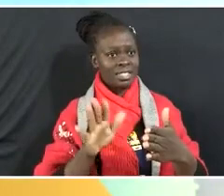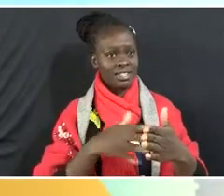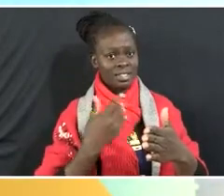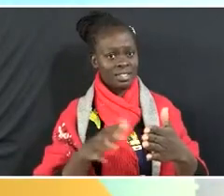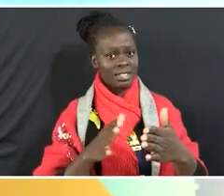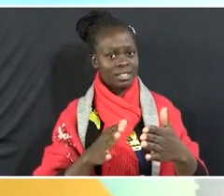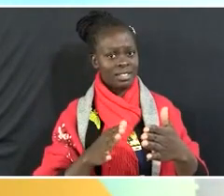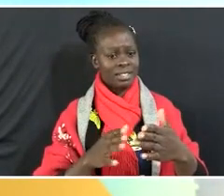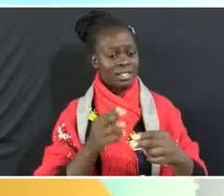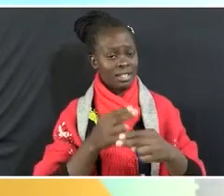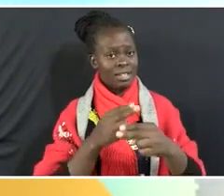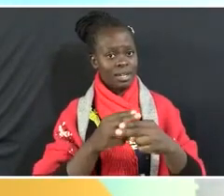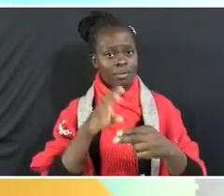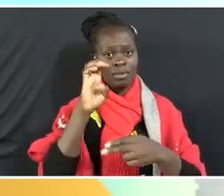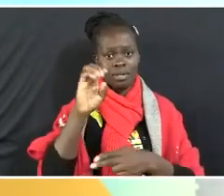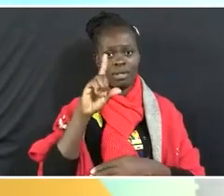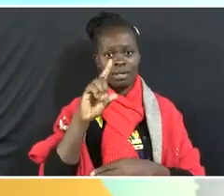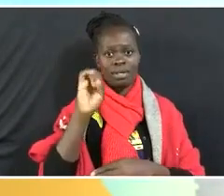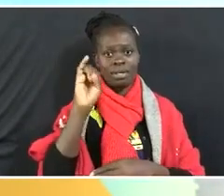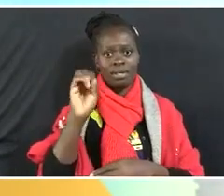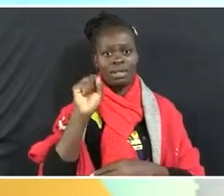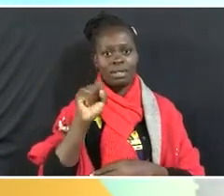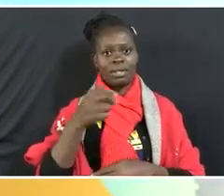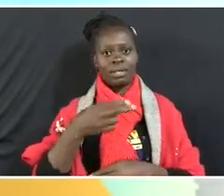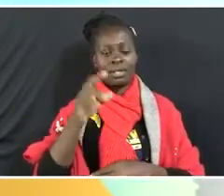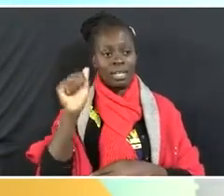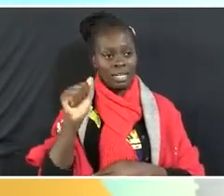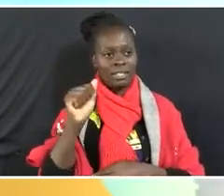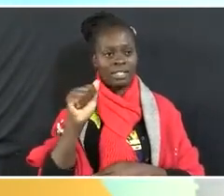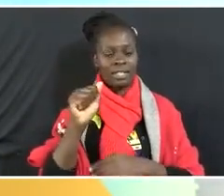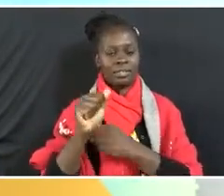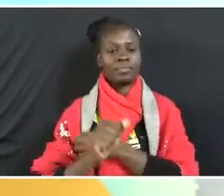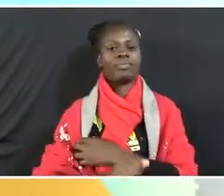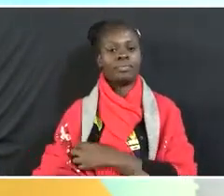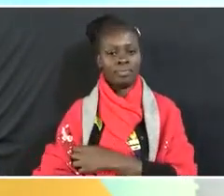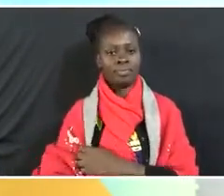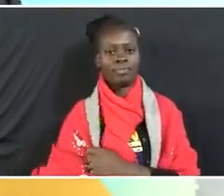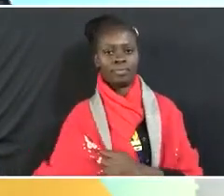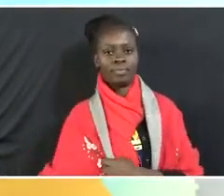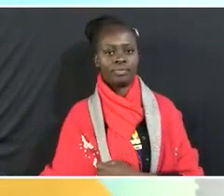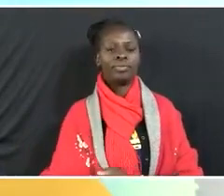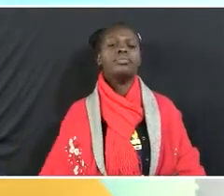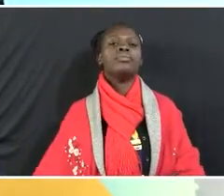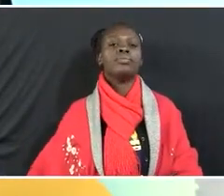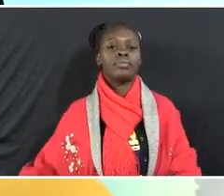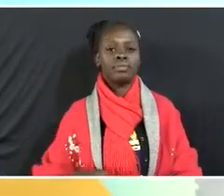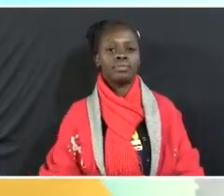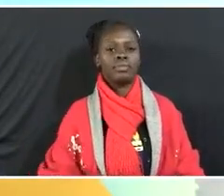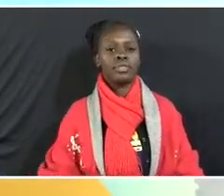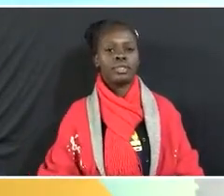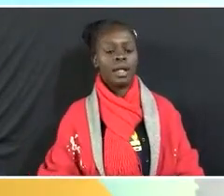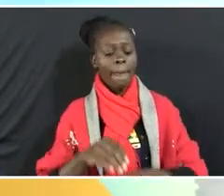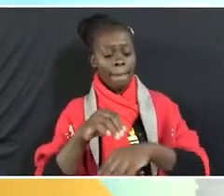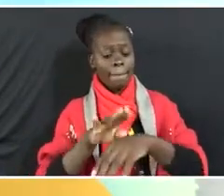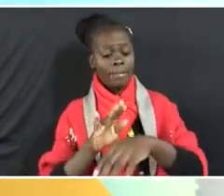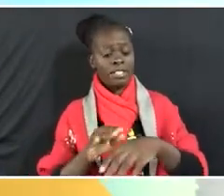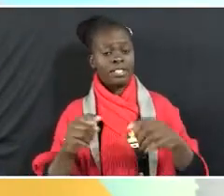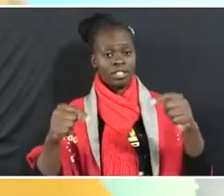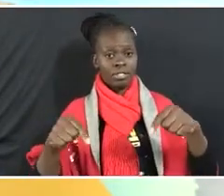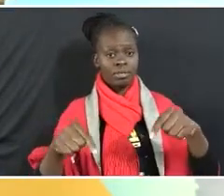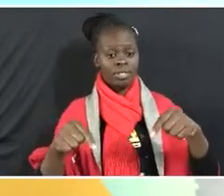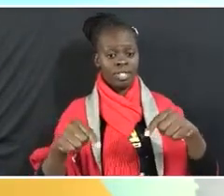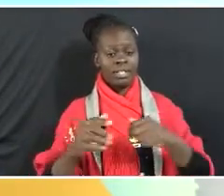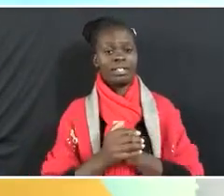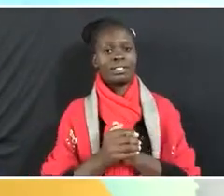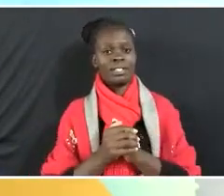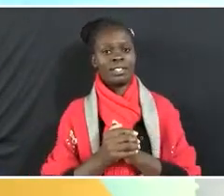boy. Now that was inspired. The message of the hour was in line with that one. And I saw the young boy